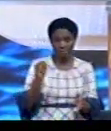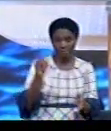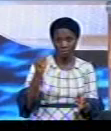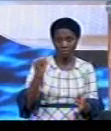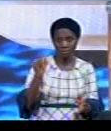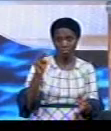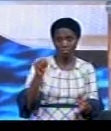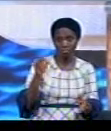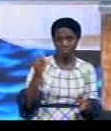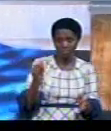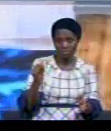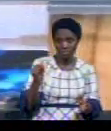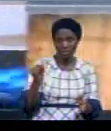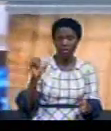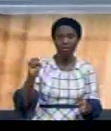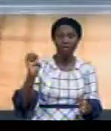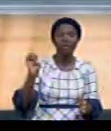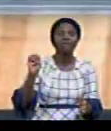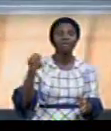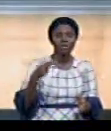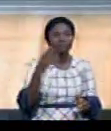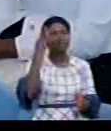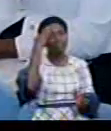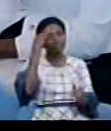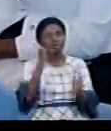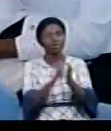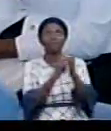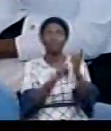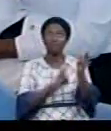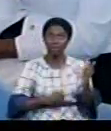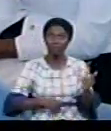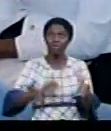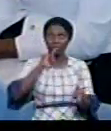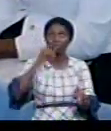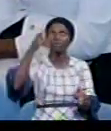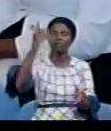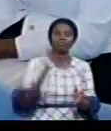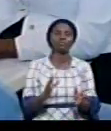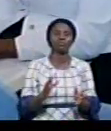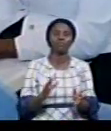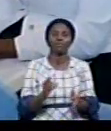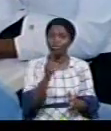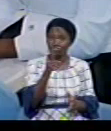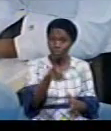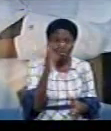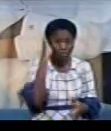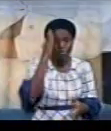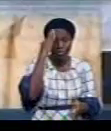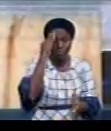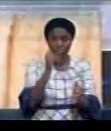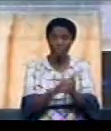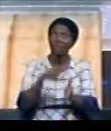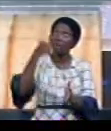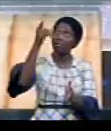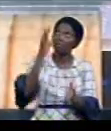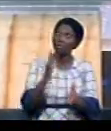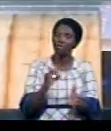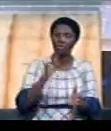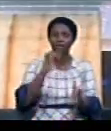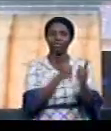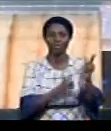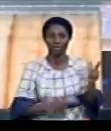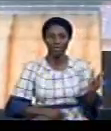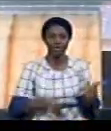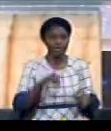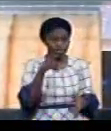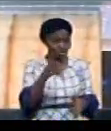was God. You will know that God is God. You will not delay anymore. I